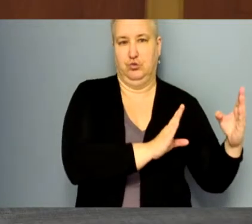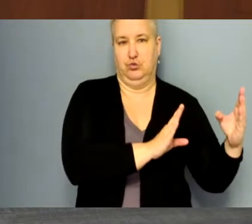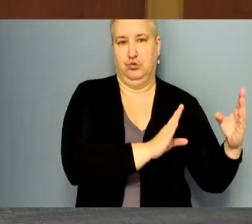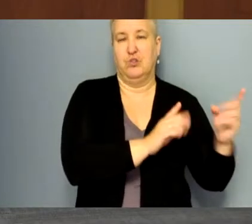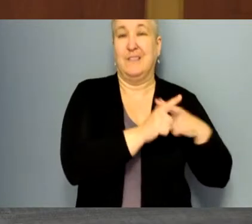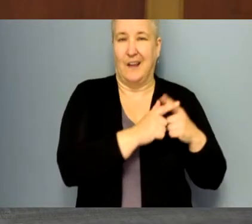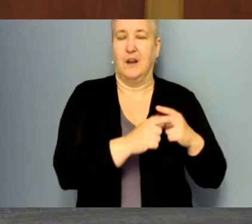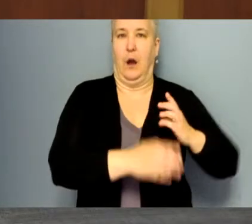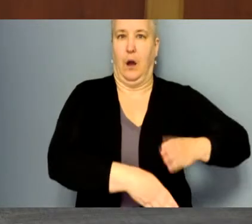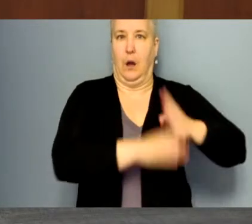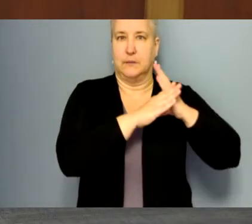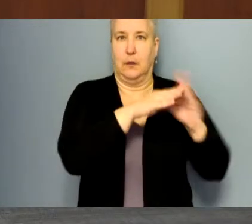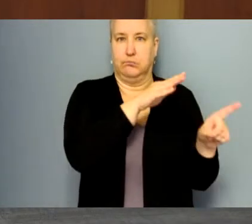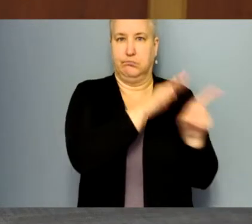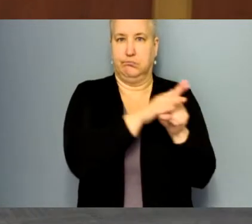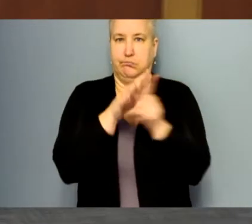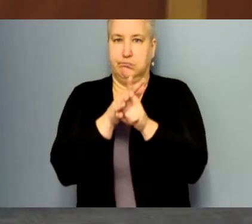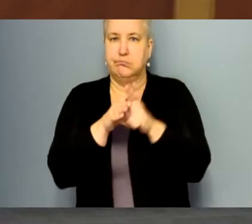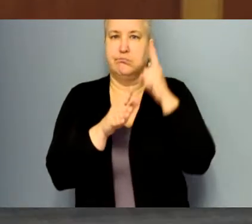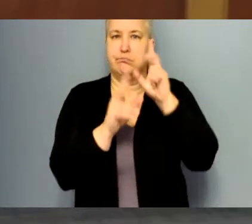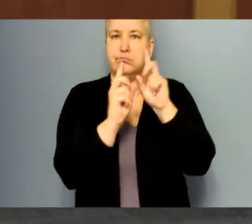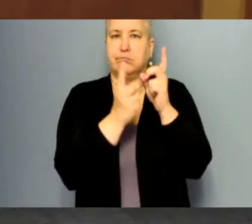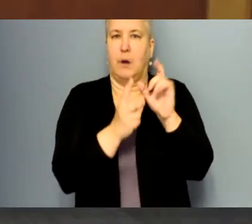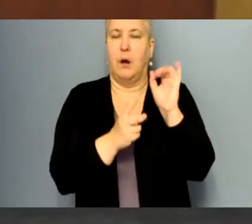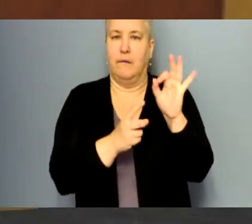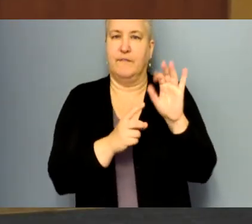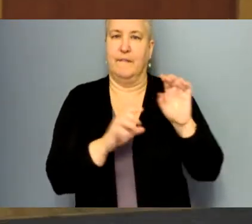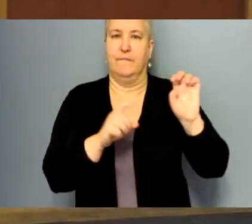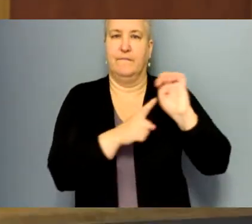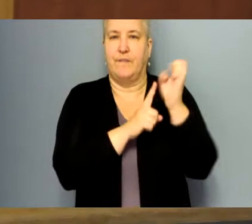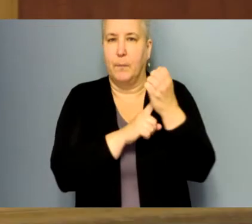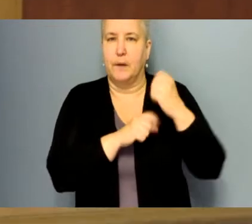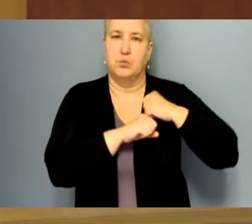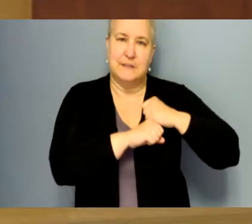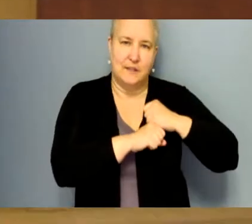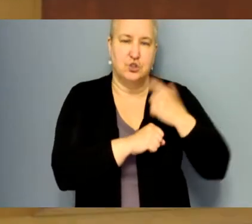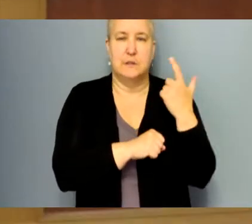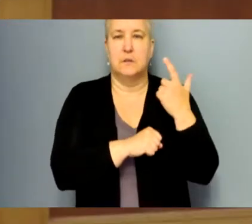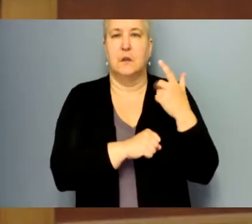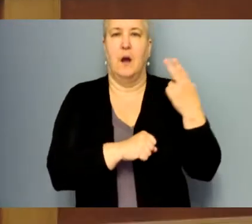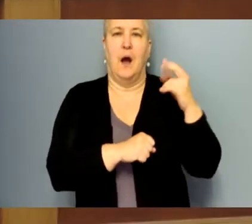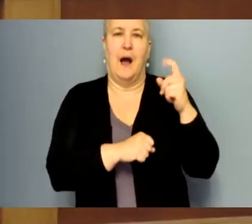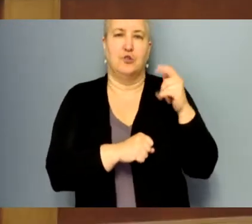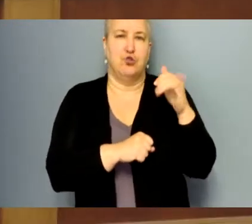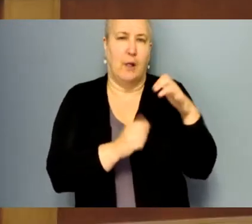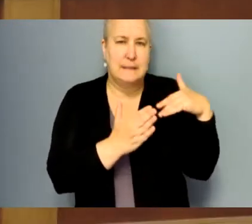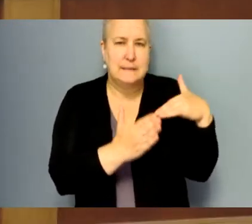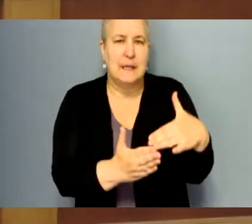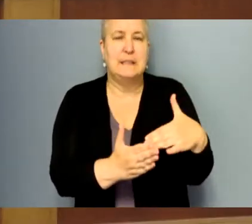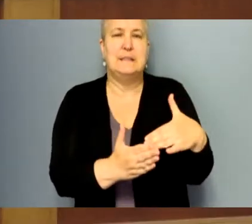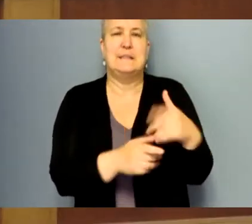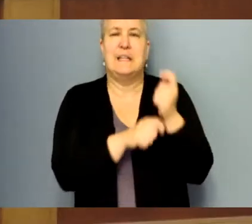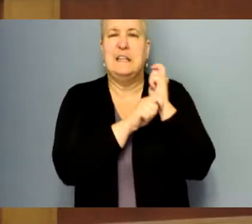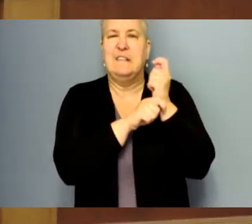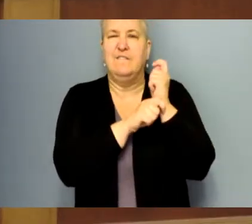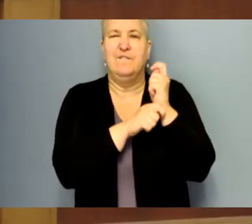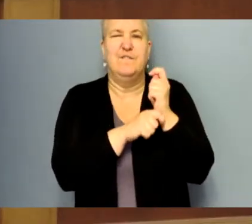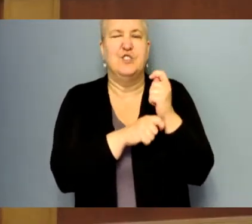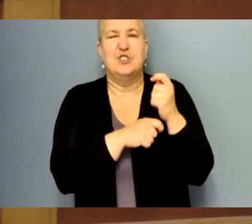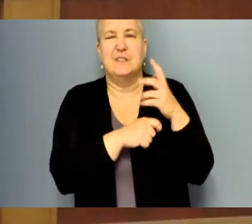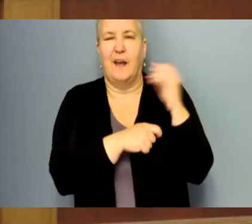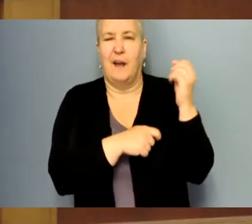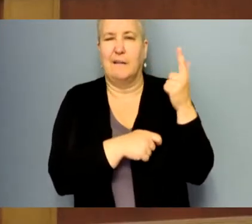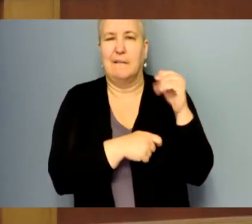some obstacles for the Department of Environmental Protection, hydraulic studies, Fish and Game Commission, which